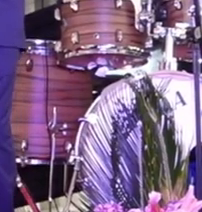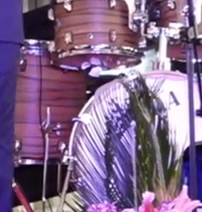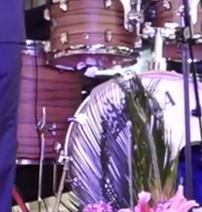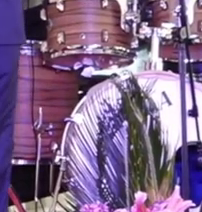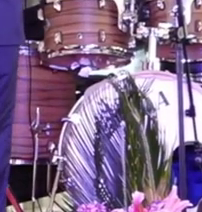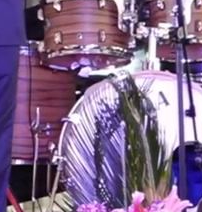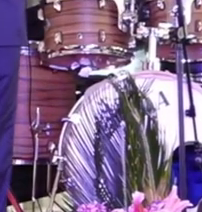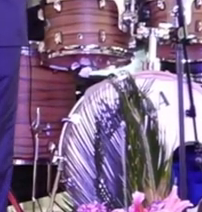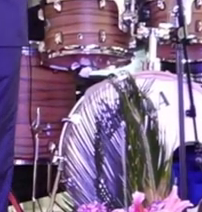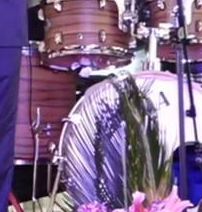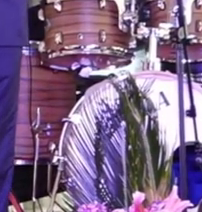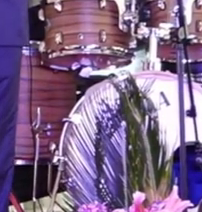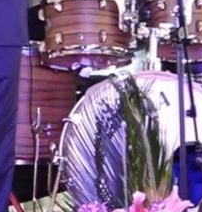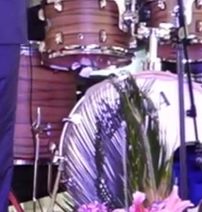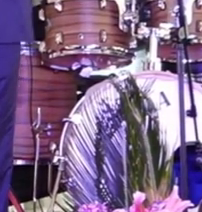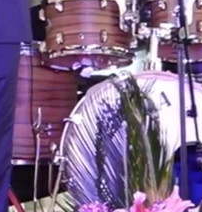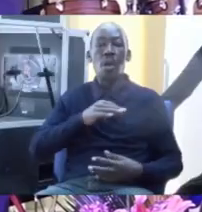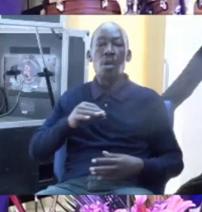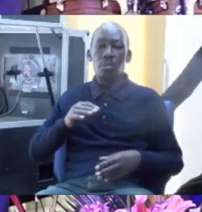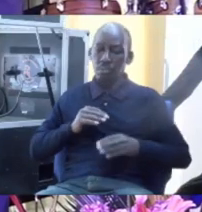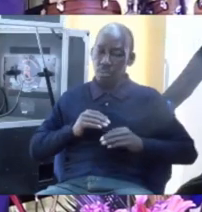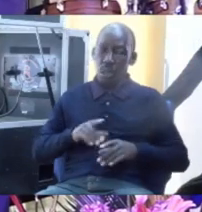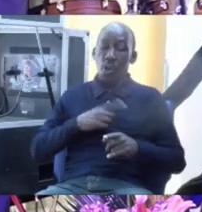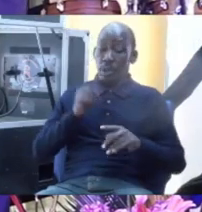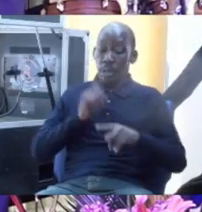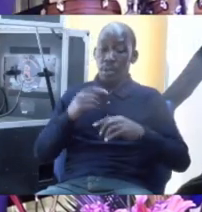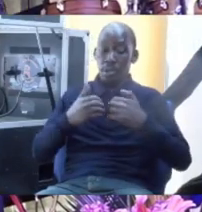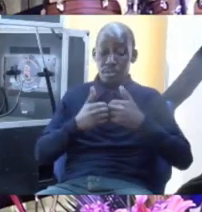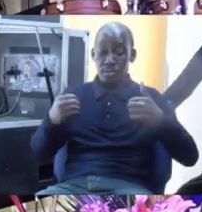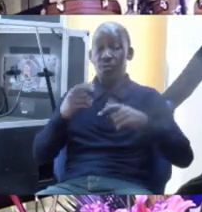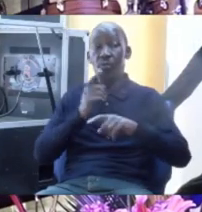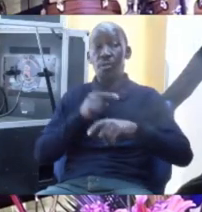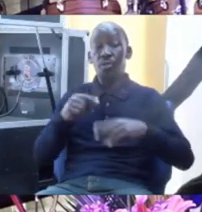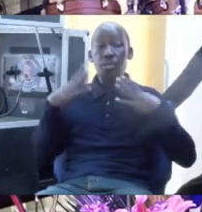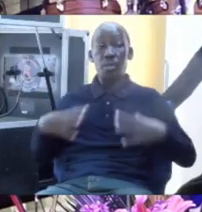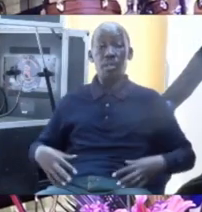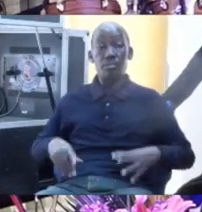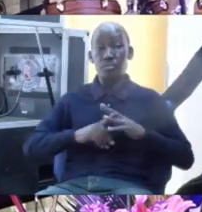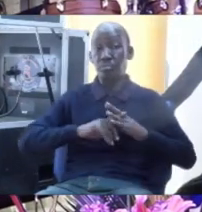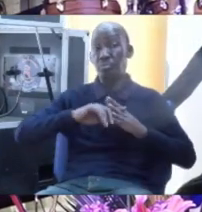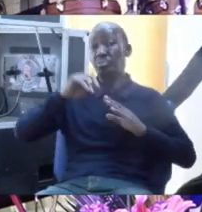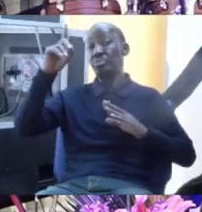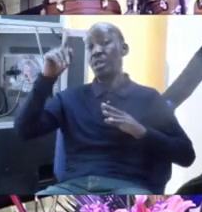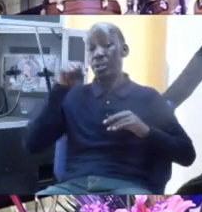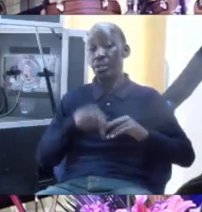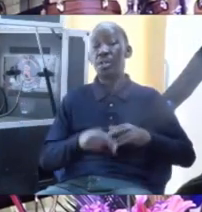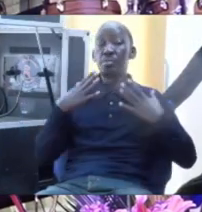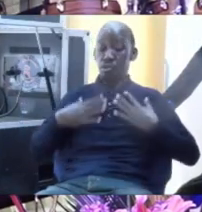soul, roho na nafsi, when they depart from this body, then this body